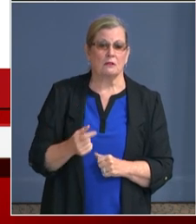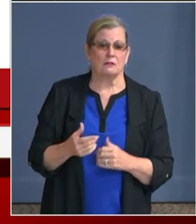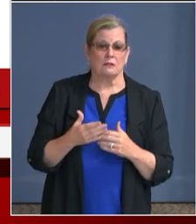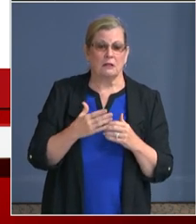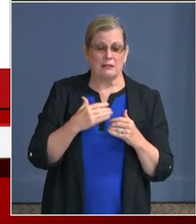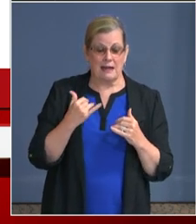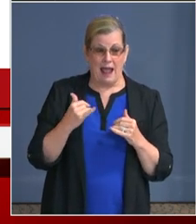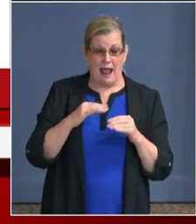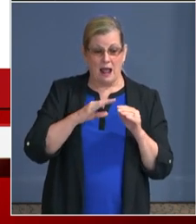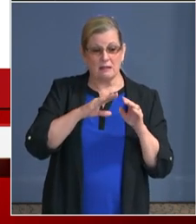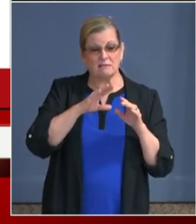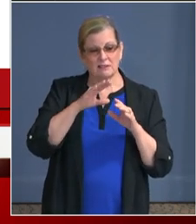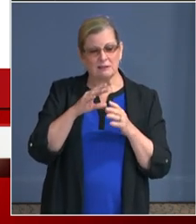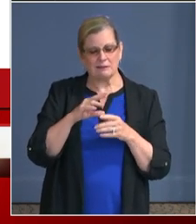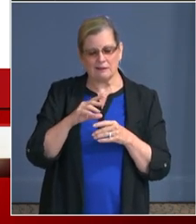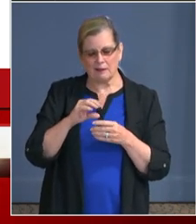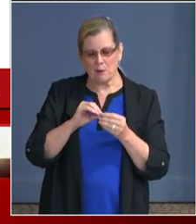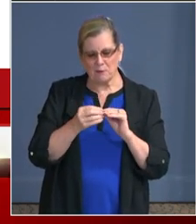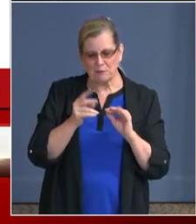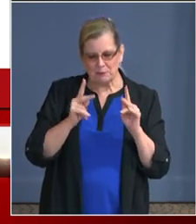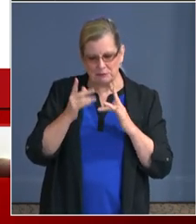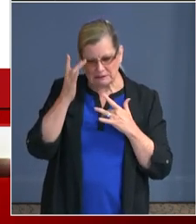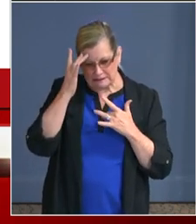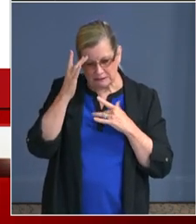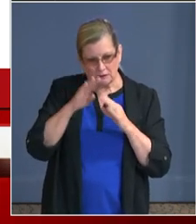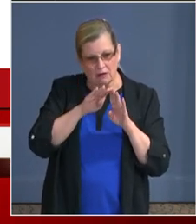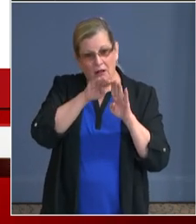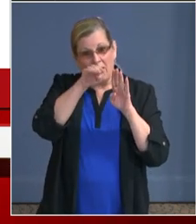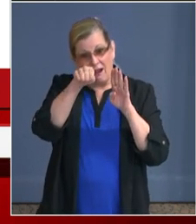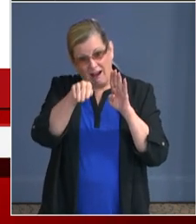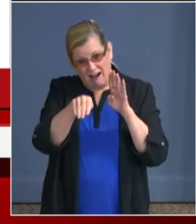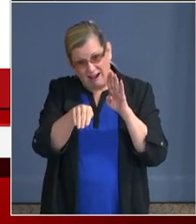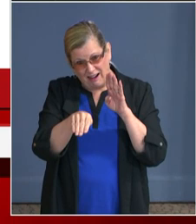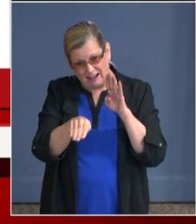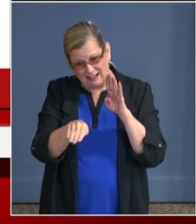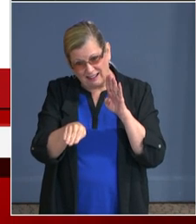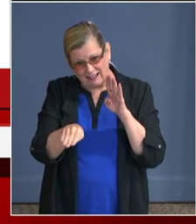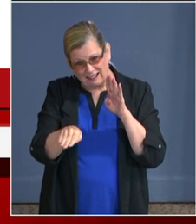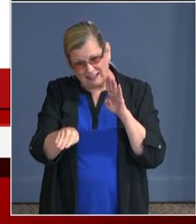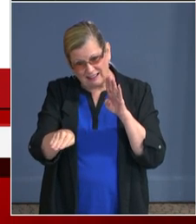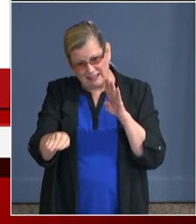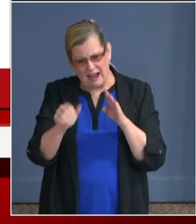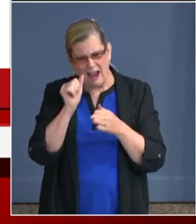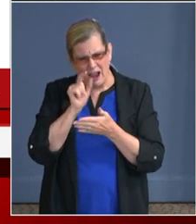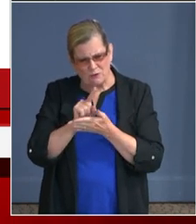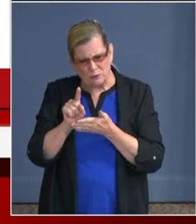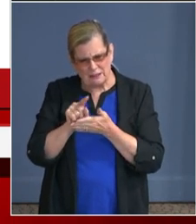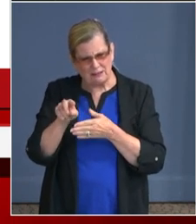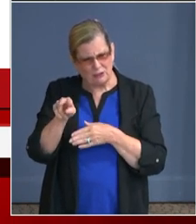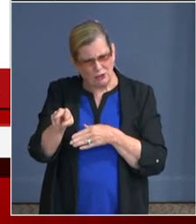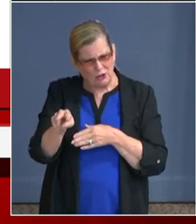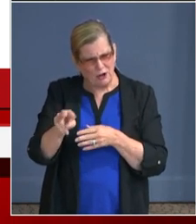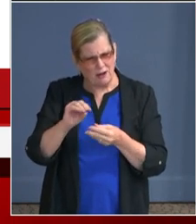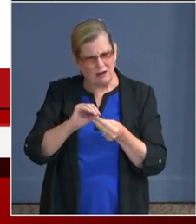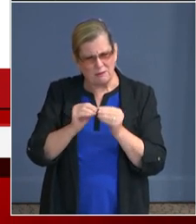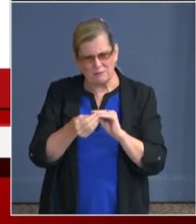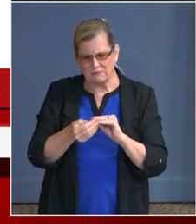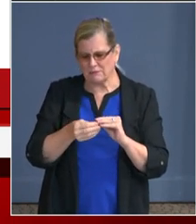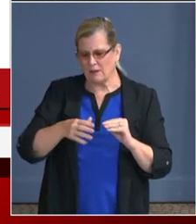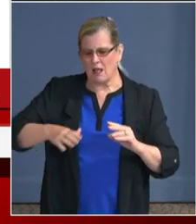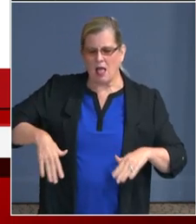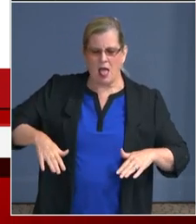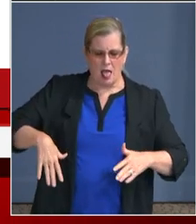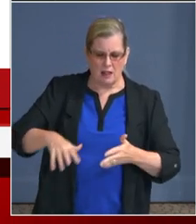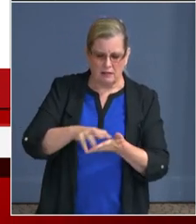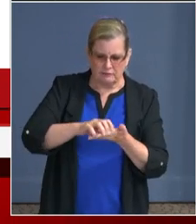you can see the curve depicted here. We have not eradicated the virus. We're still reporting new